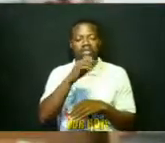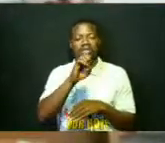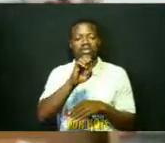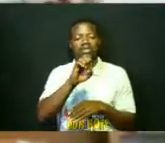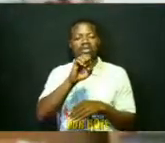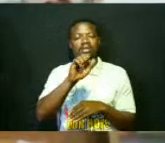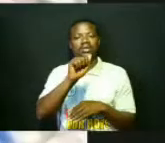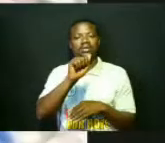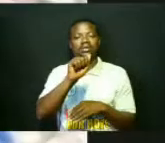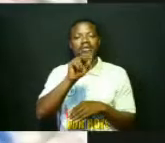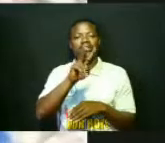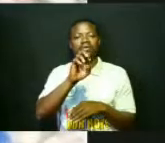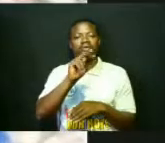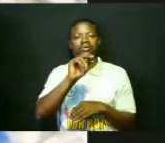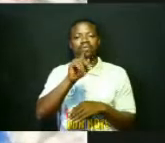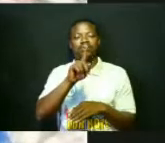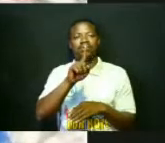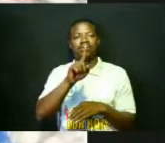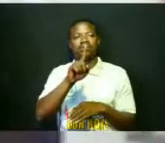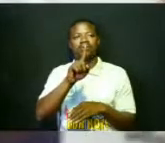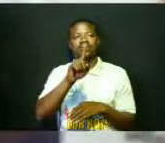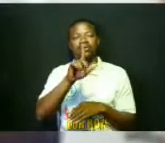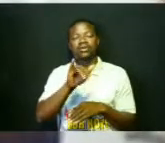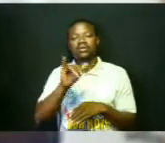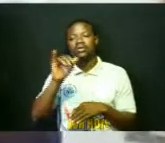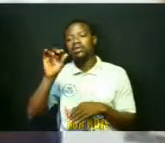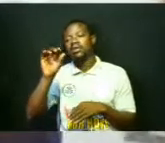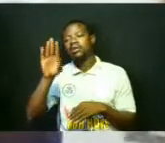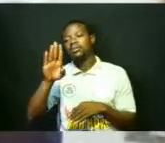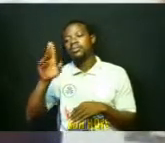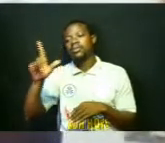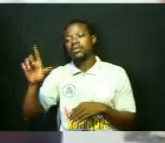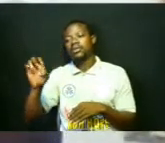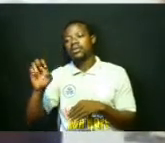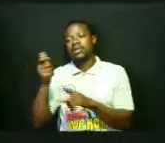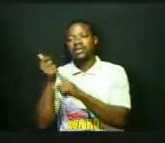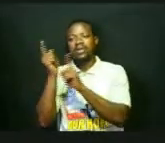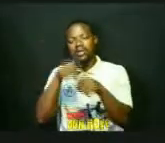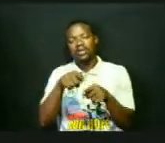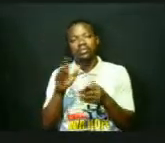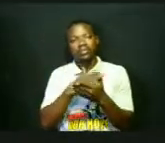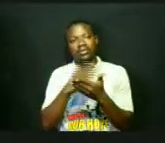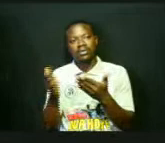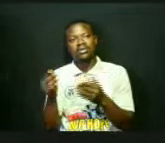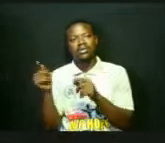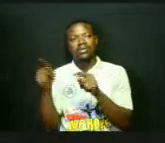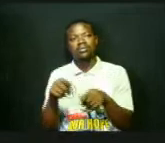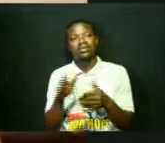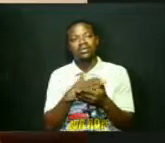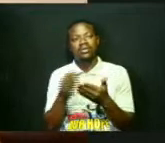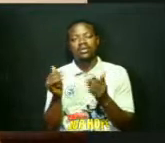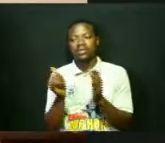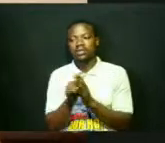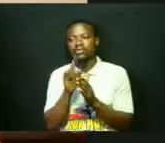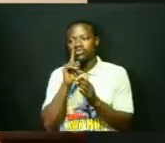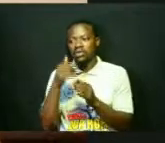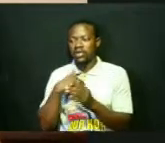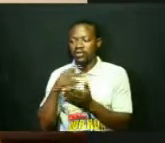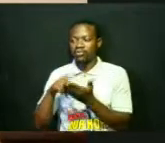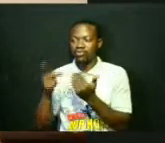Heavenly Bells passing through to bless us with very scintillating carols. And Heavenly Bells, they have a program on